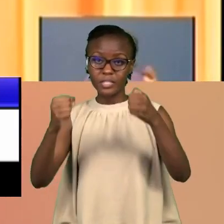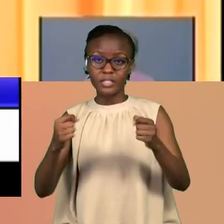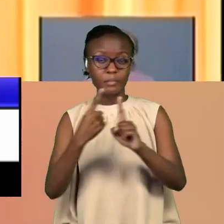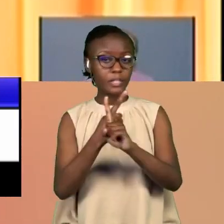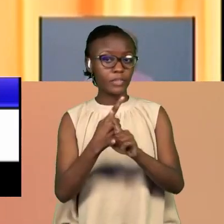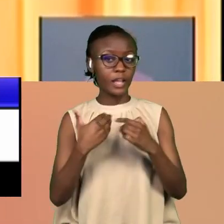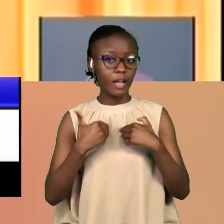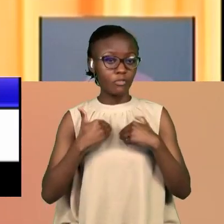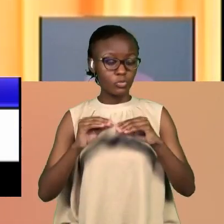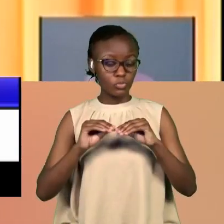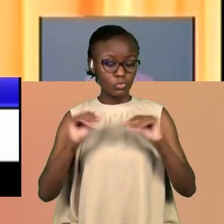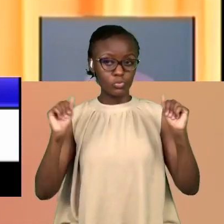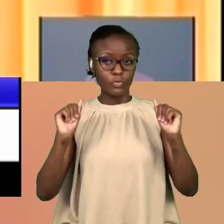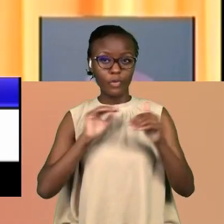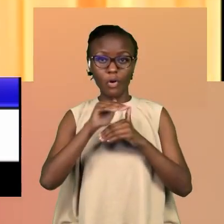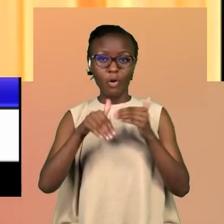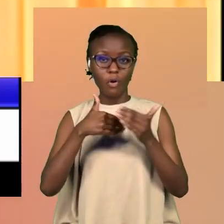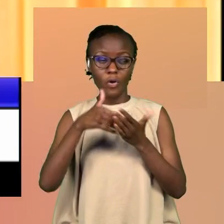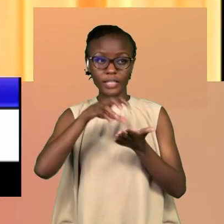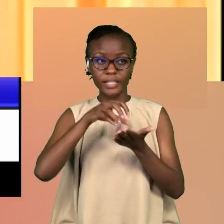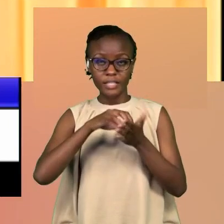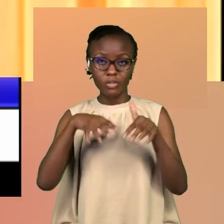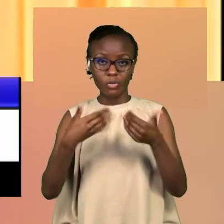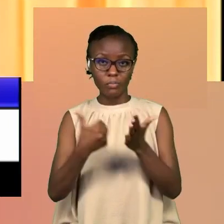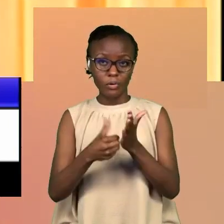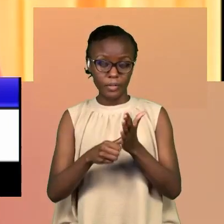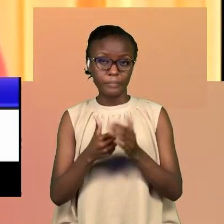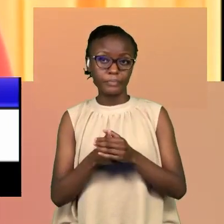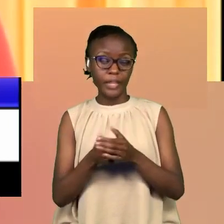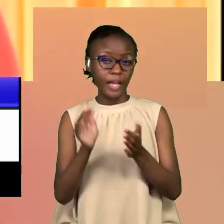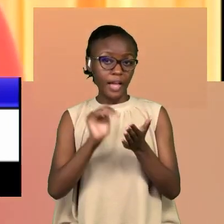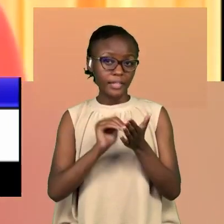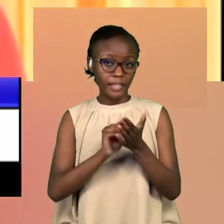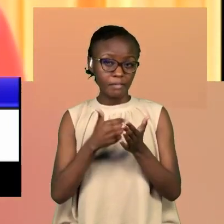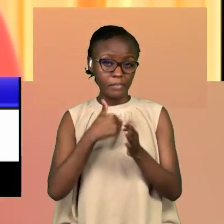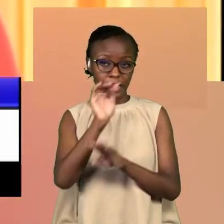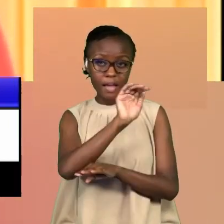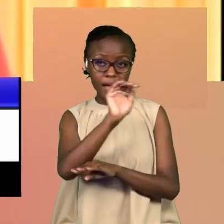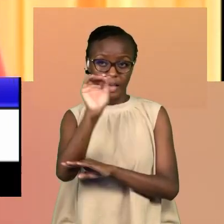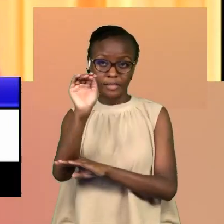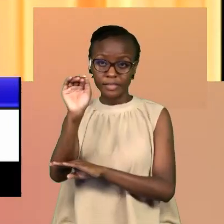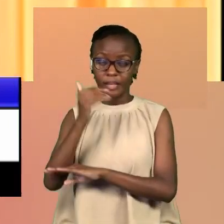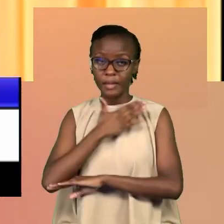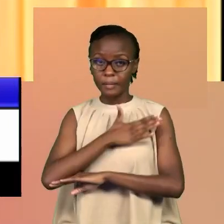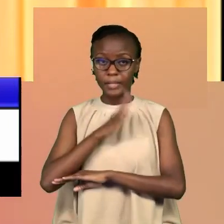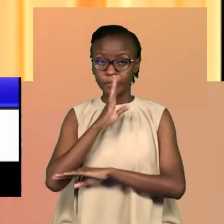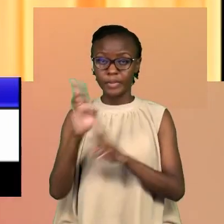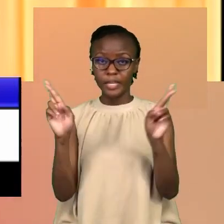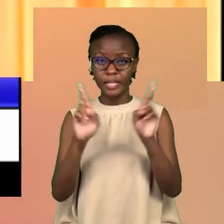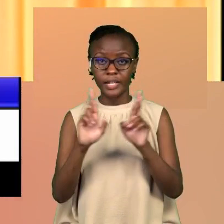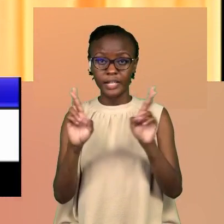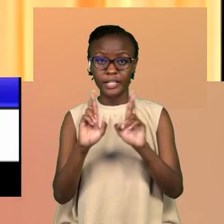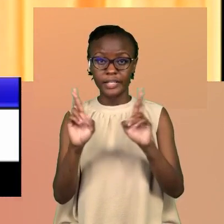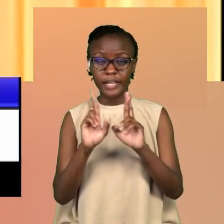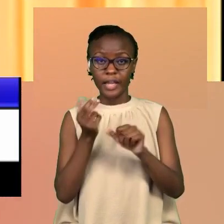of resolving disputes. And from this, I urge you to be ready to go the extra mile